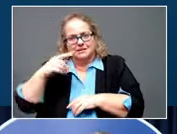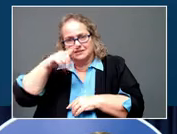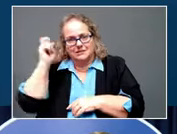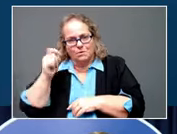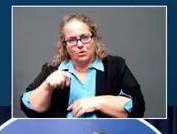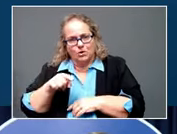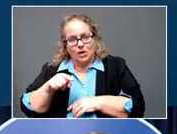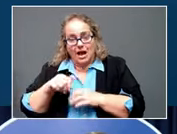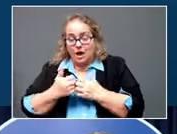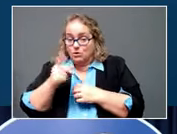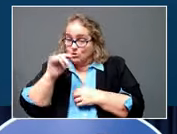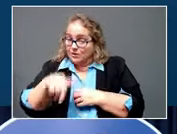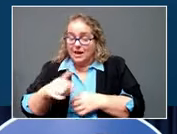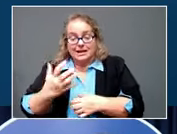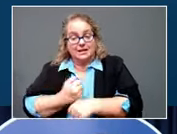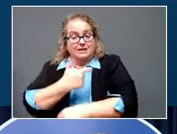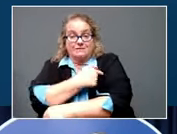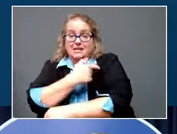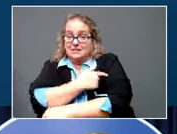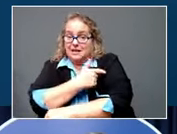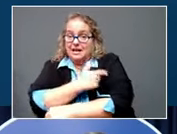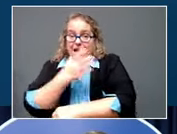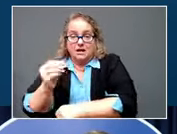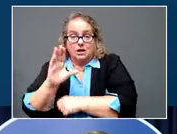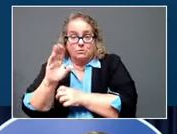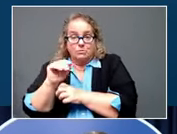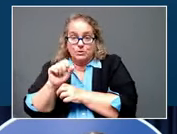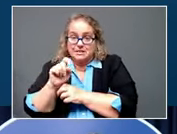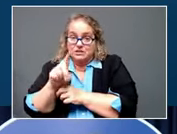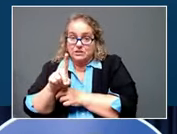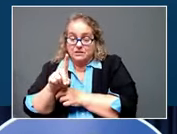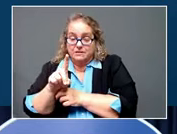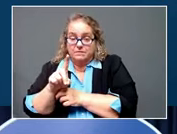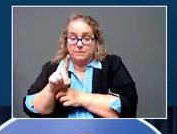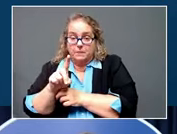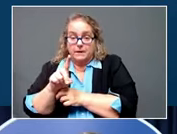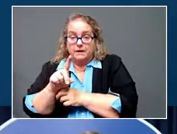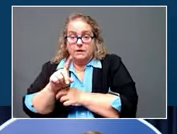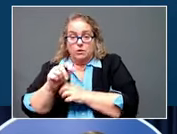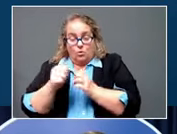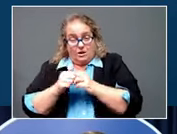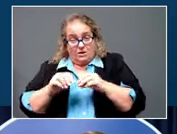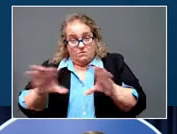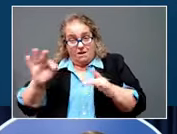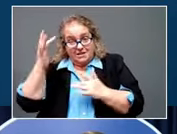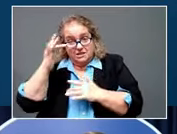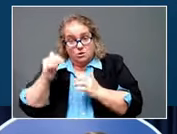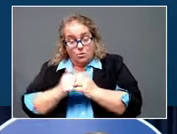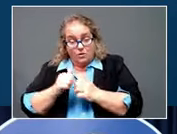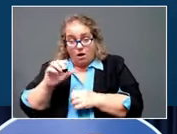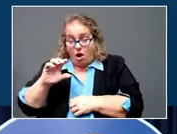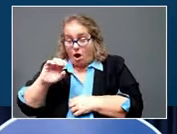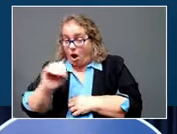is to get vaccinated and to get boosted. But with the prevalence of disease right now, with Omicron out there, again,